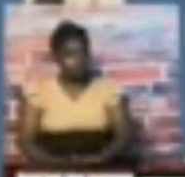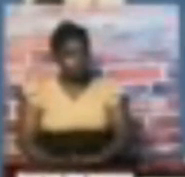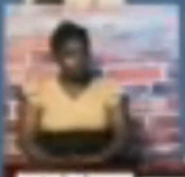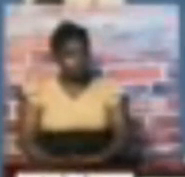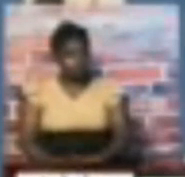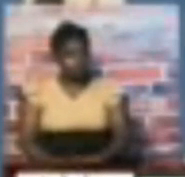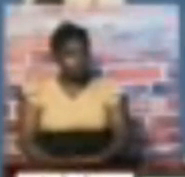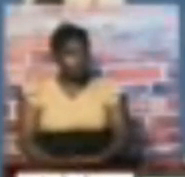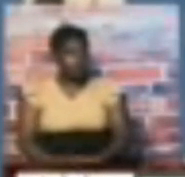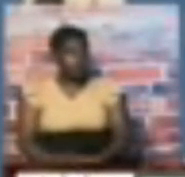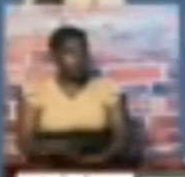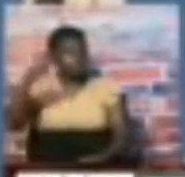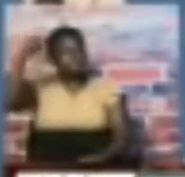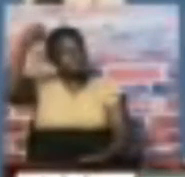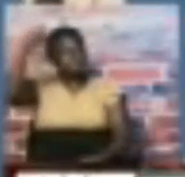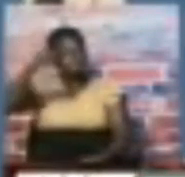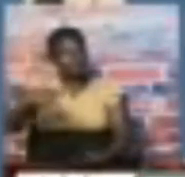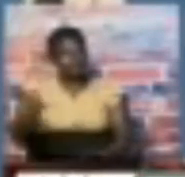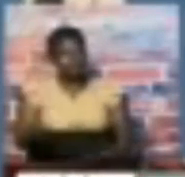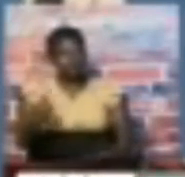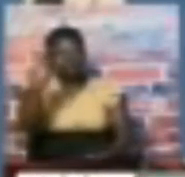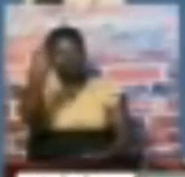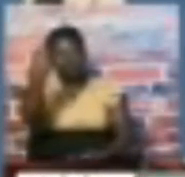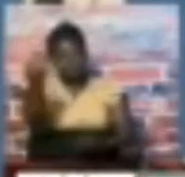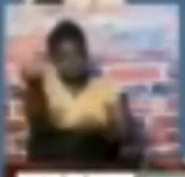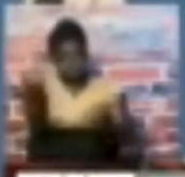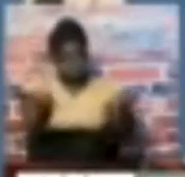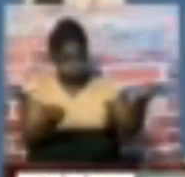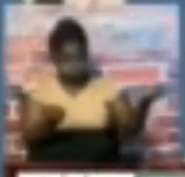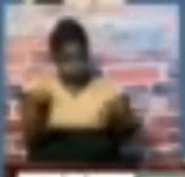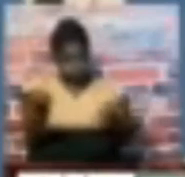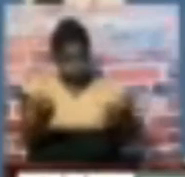Karpataru Power Transmission, 1 Tata single cabin pickup.